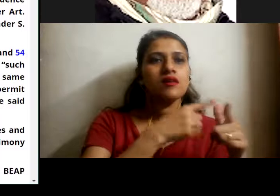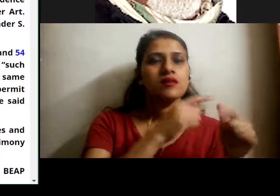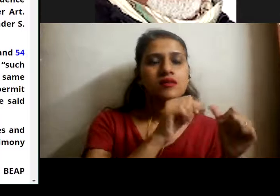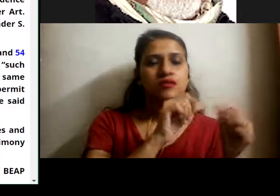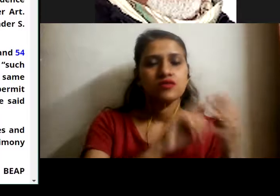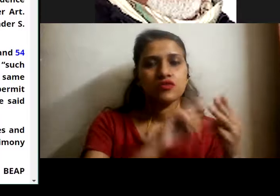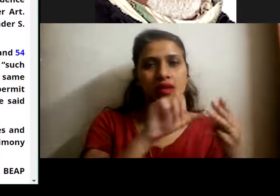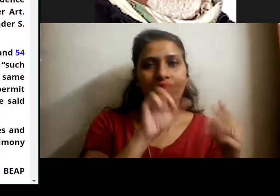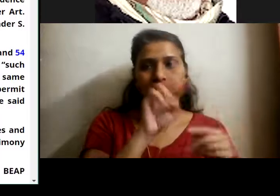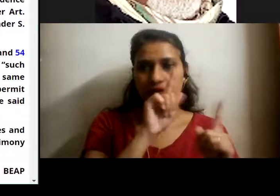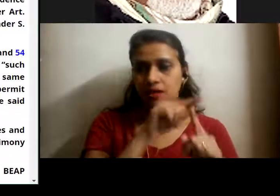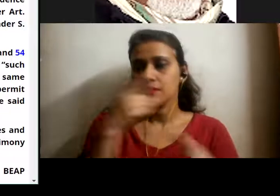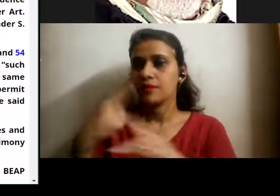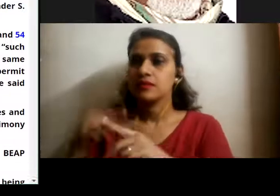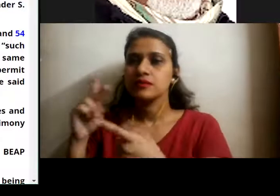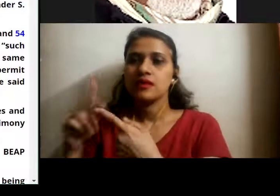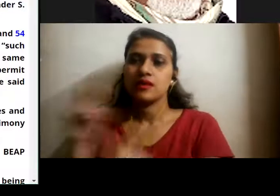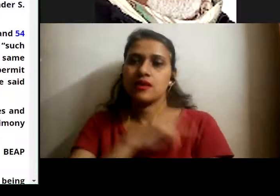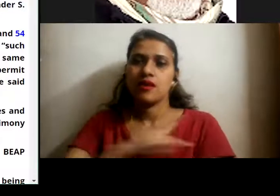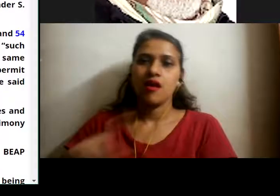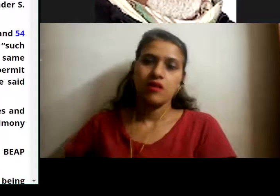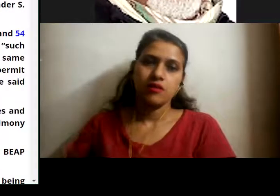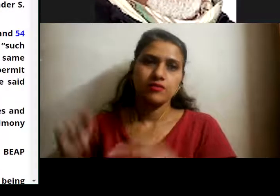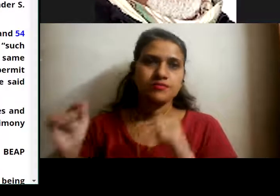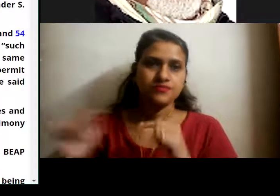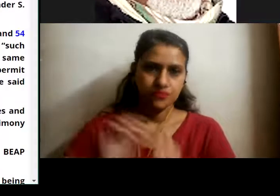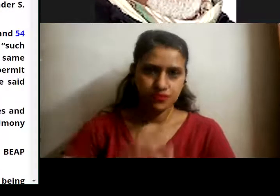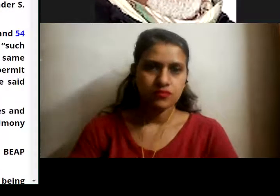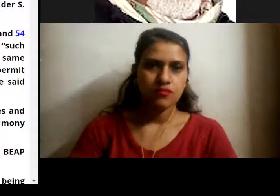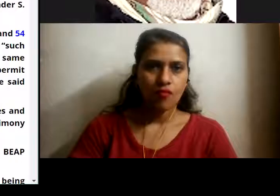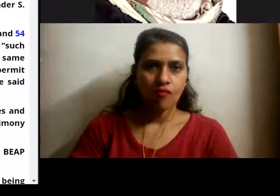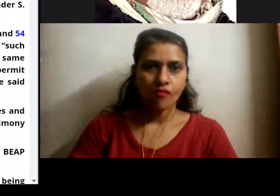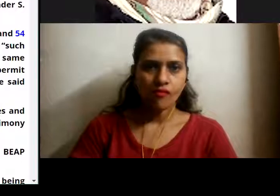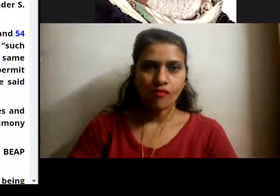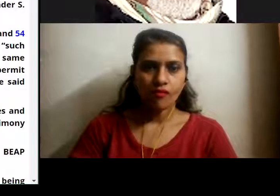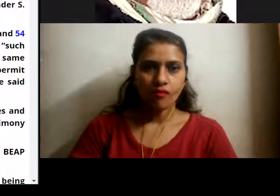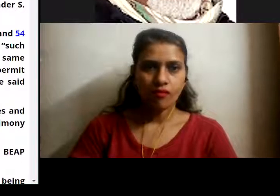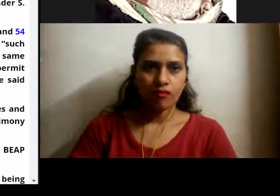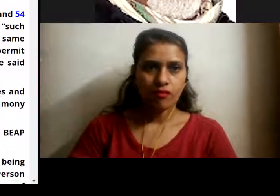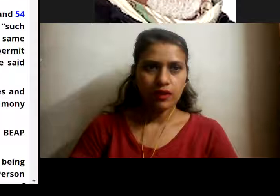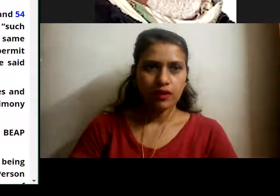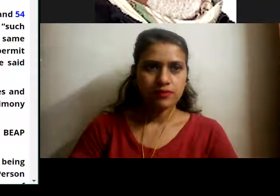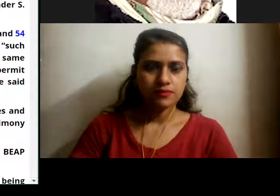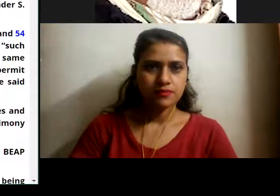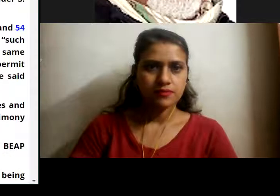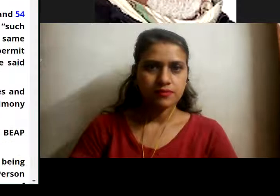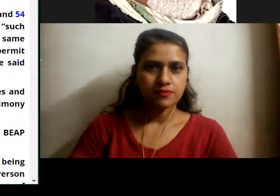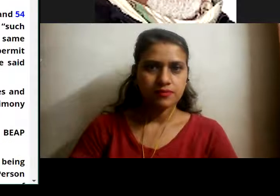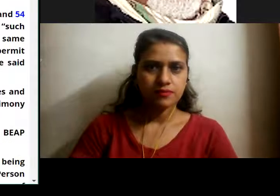superior premium quality of SEC Online is they give you head notes. They separately do